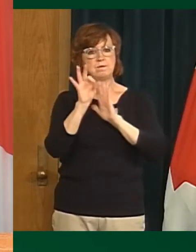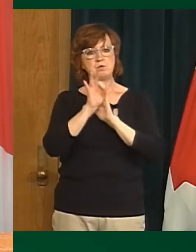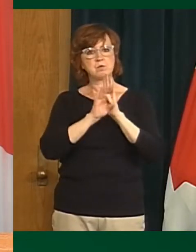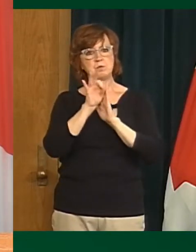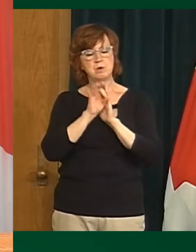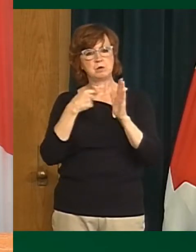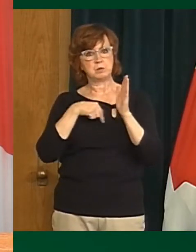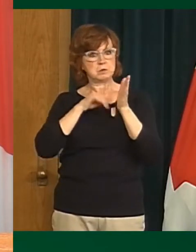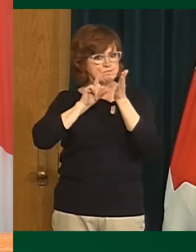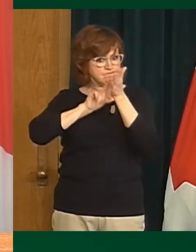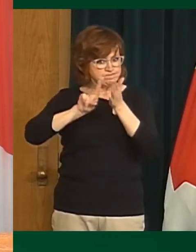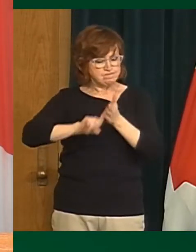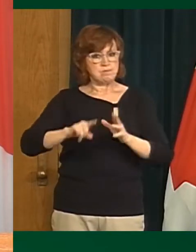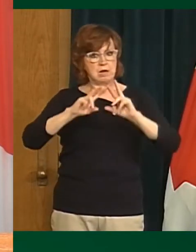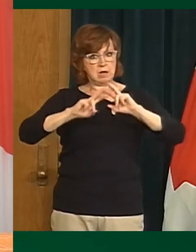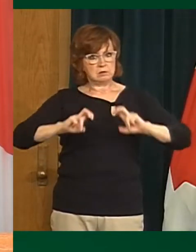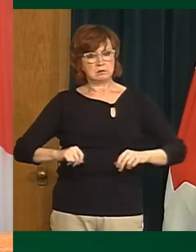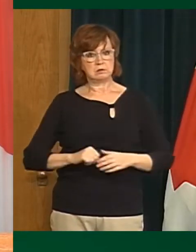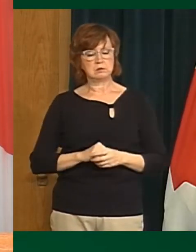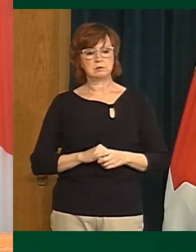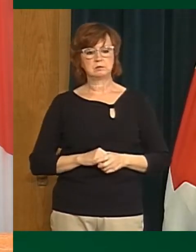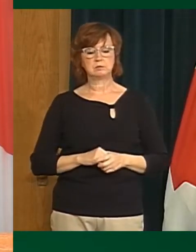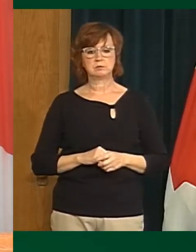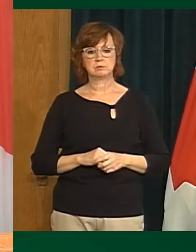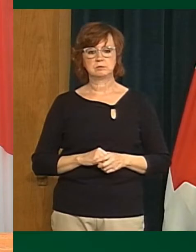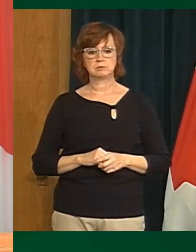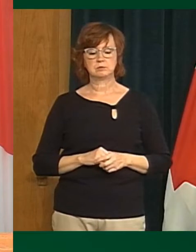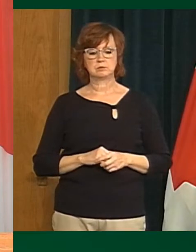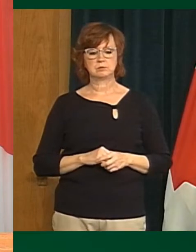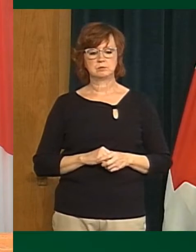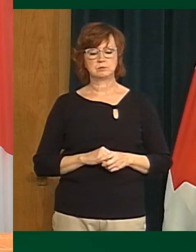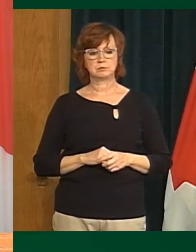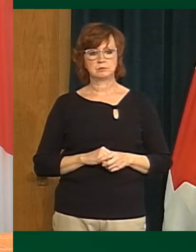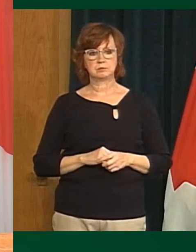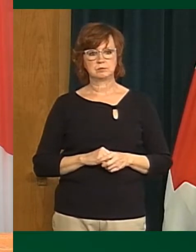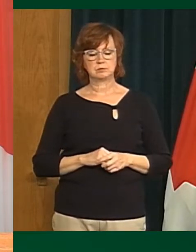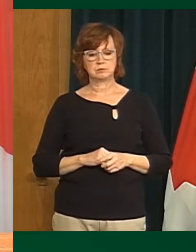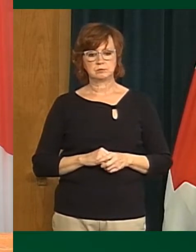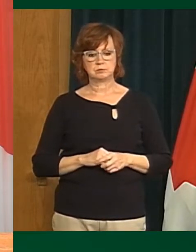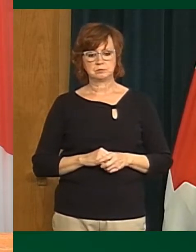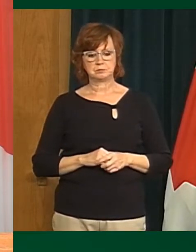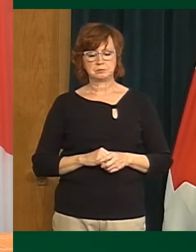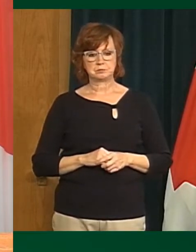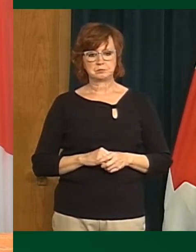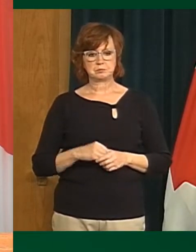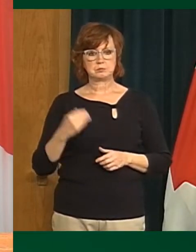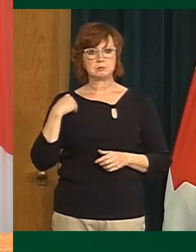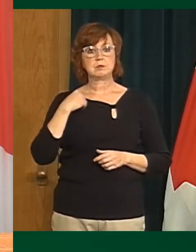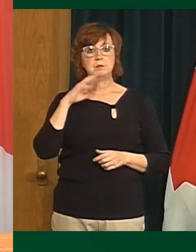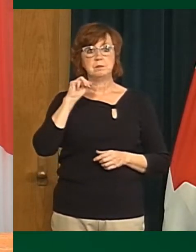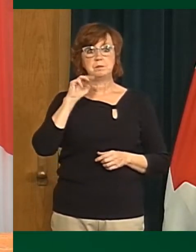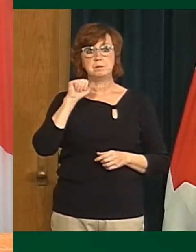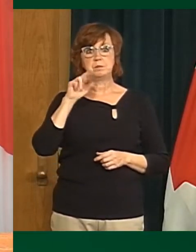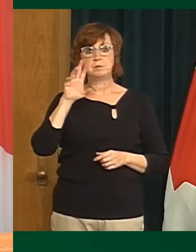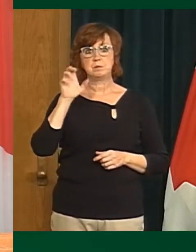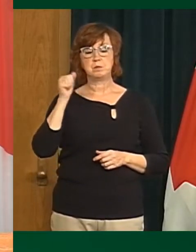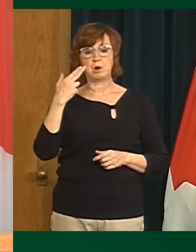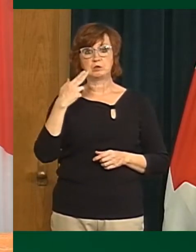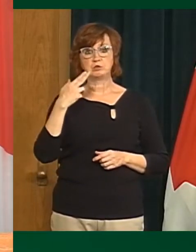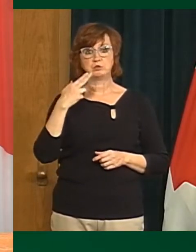doing. Like in the past, our detailed analysis showed, like in March, that most of the people who presented for